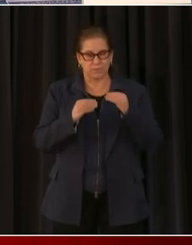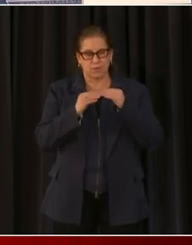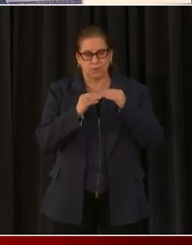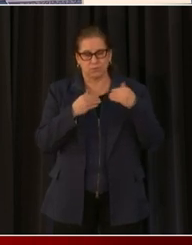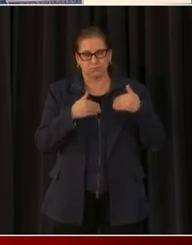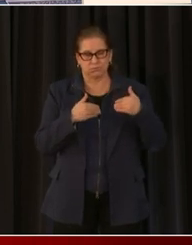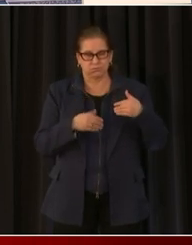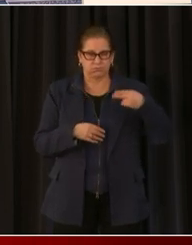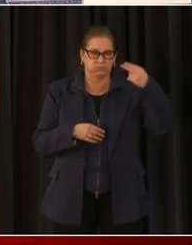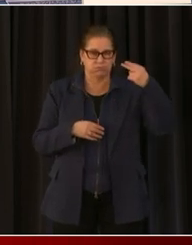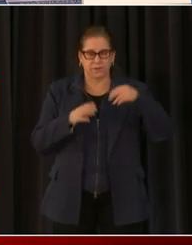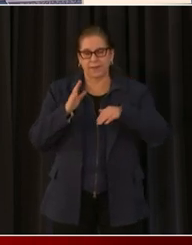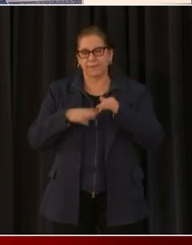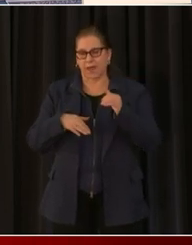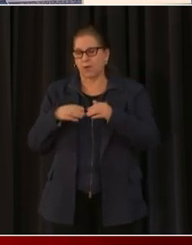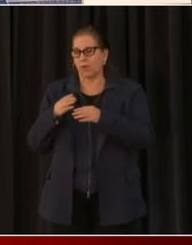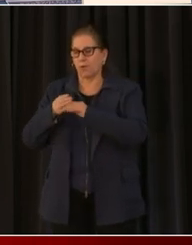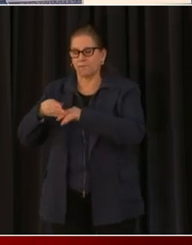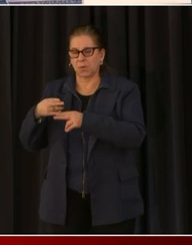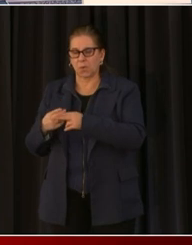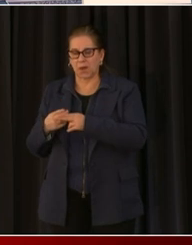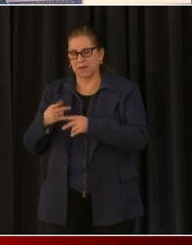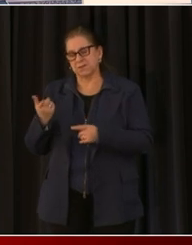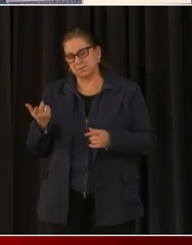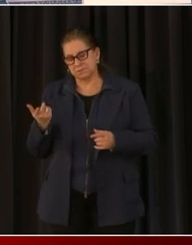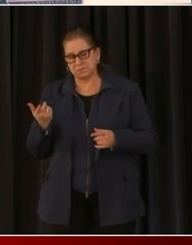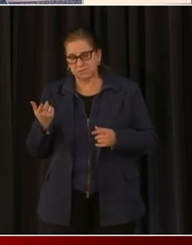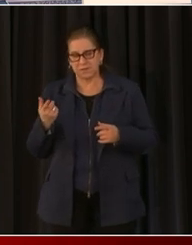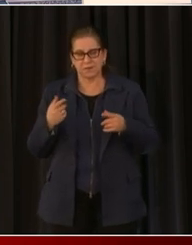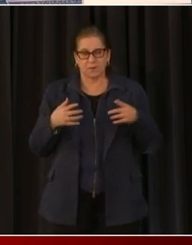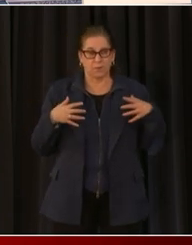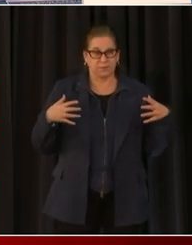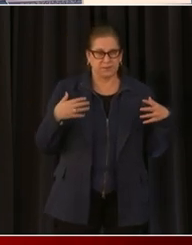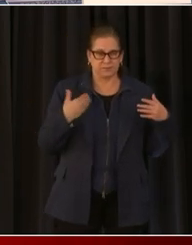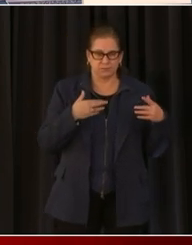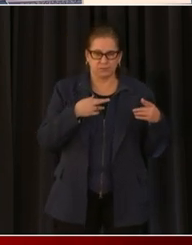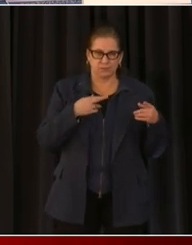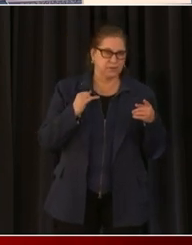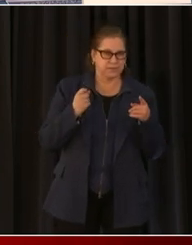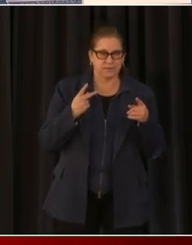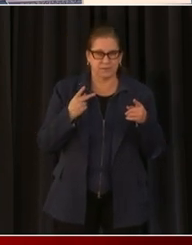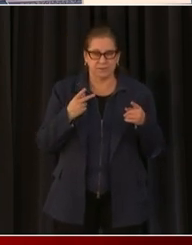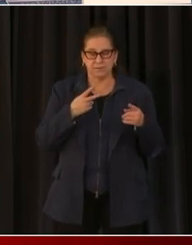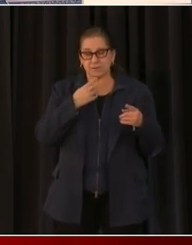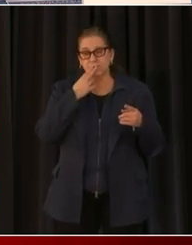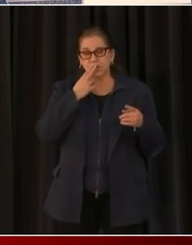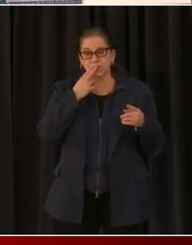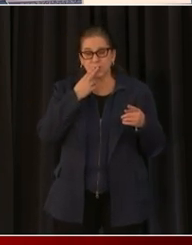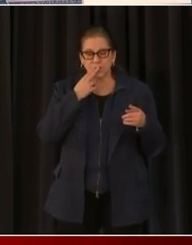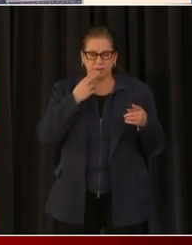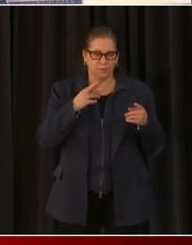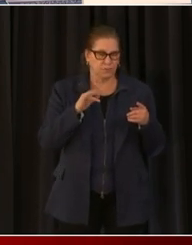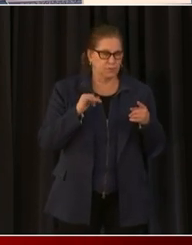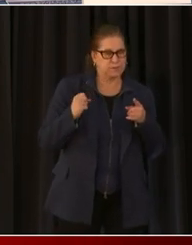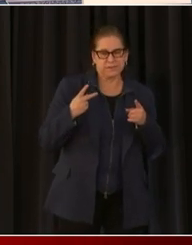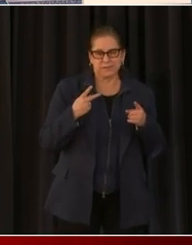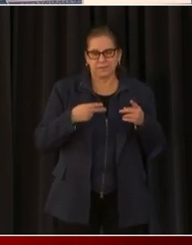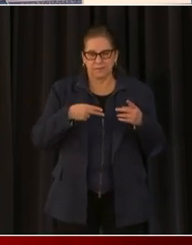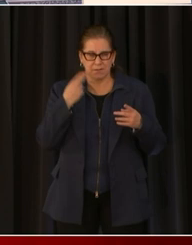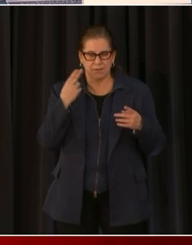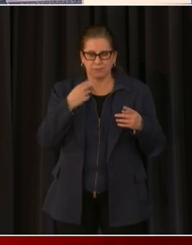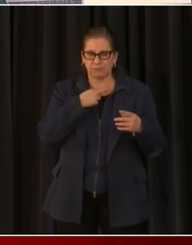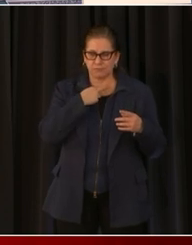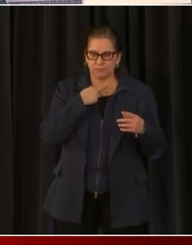health conditions. So hopefully does that answer your question? Yeah, so between January and now, has there